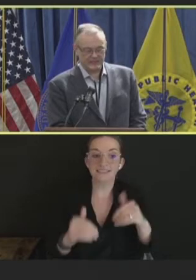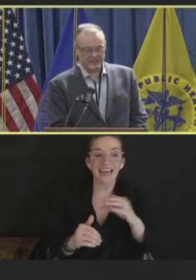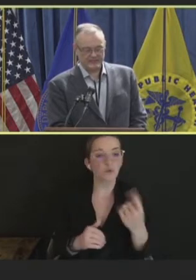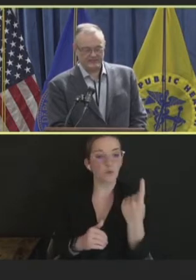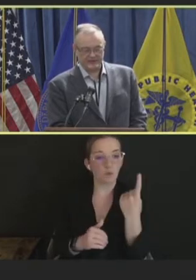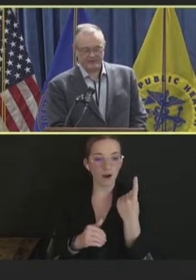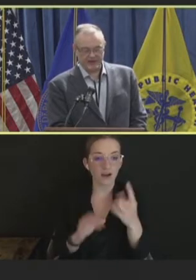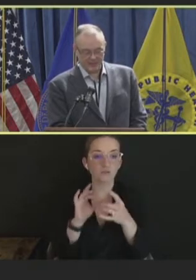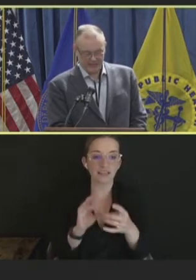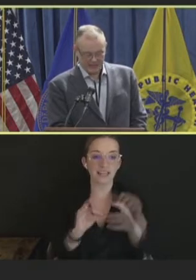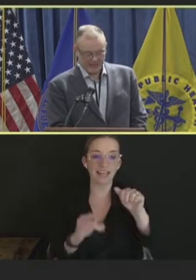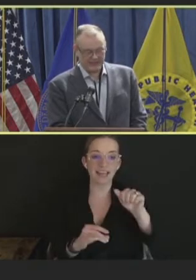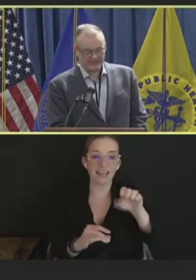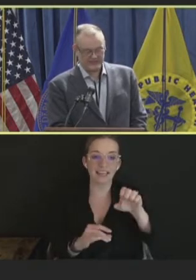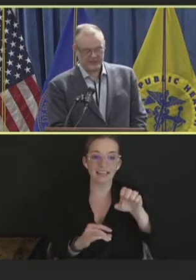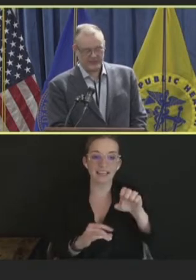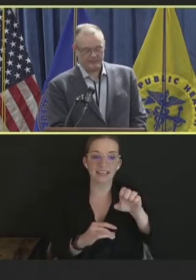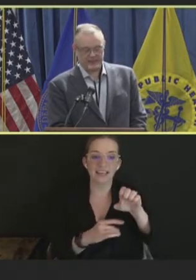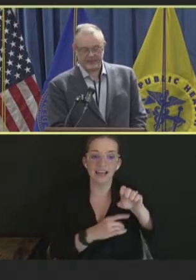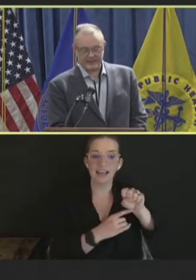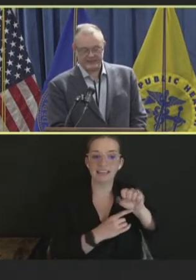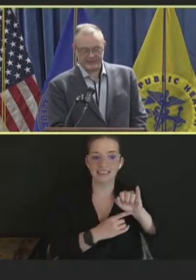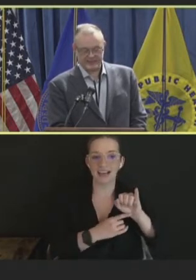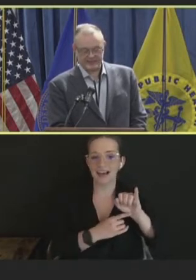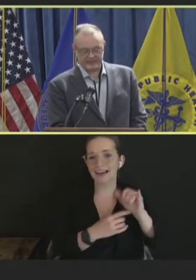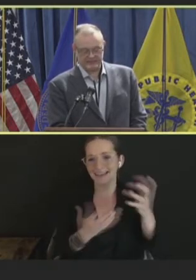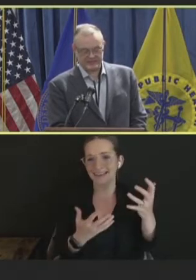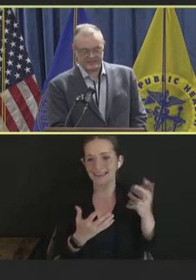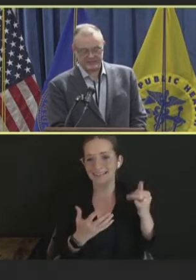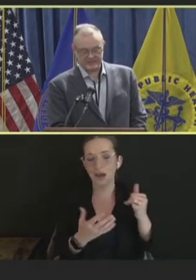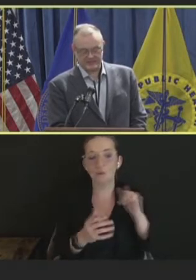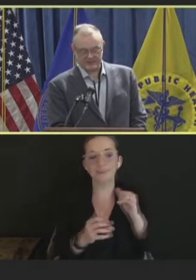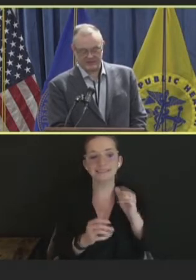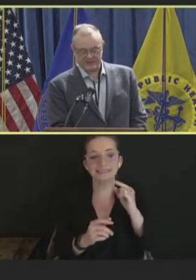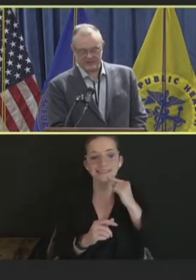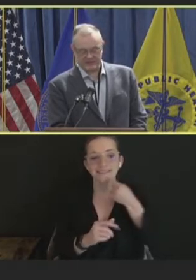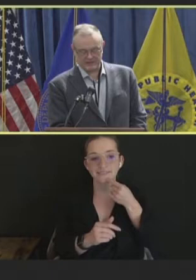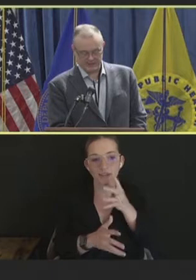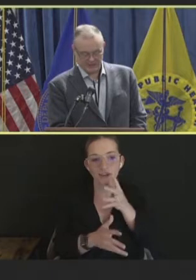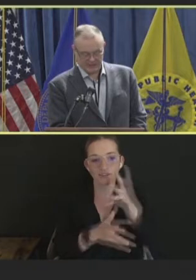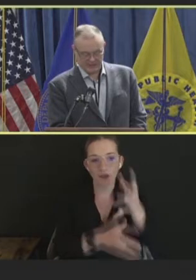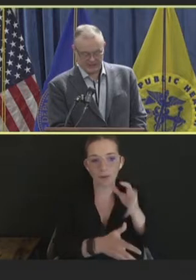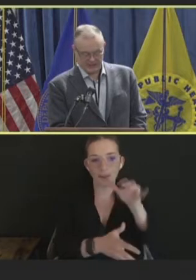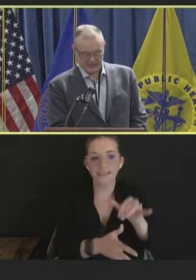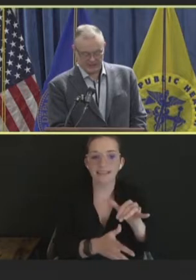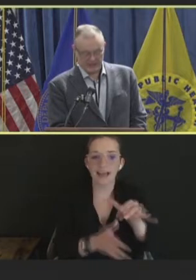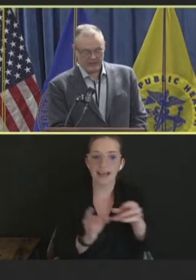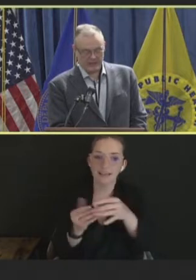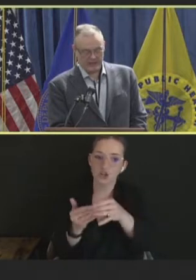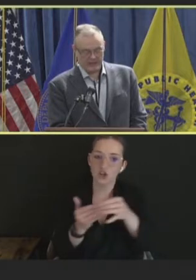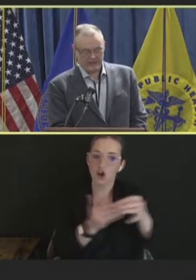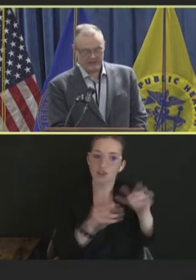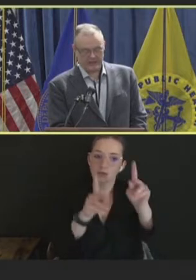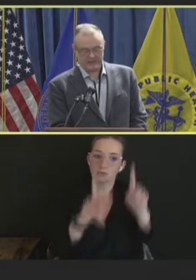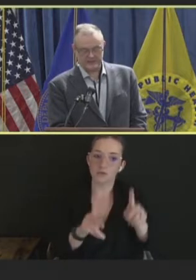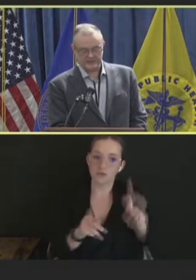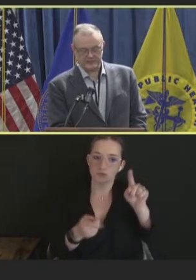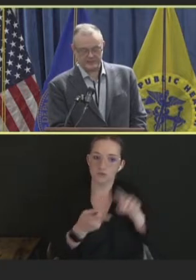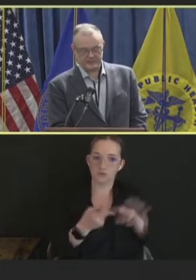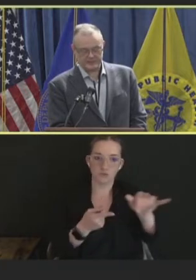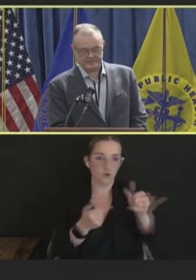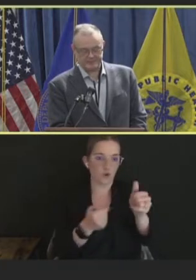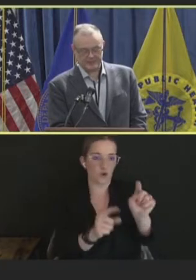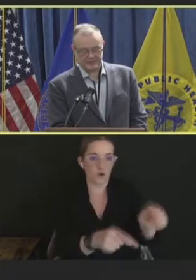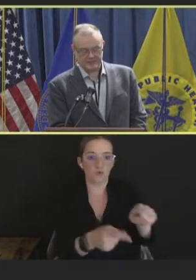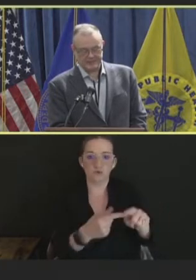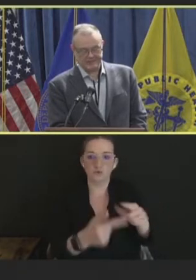was severe vomiting that led to a medically attended visit, and somebody that had a Janssen